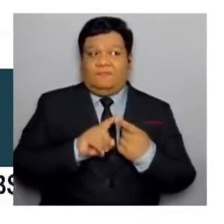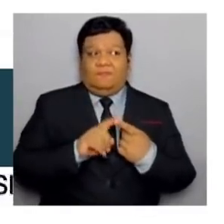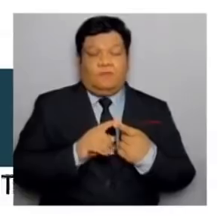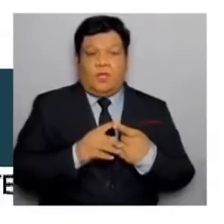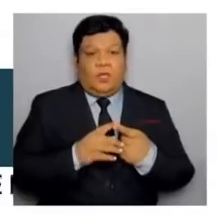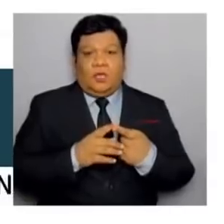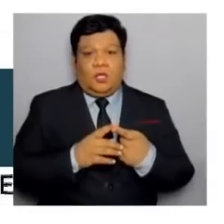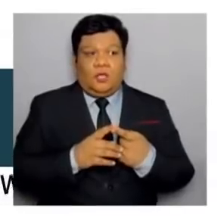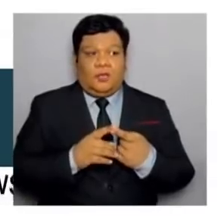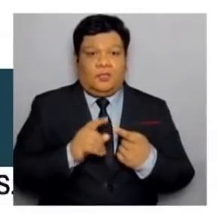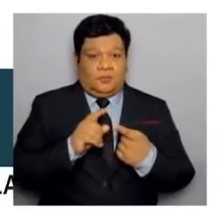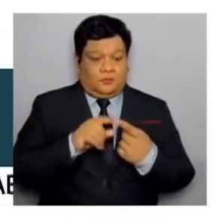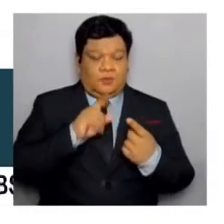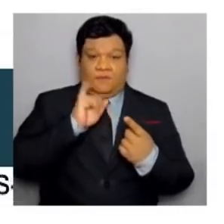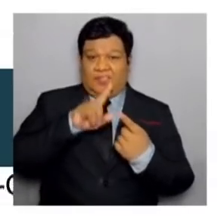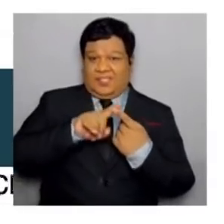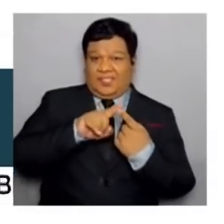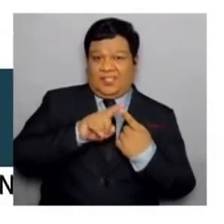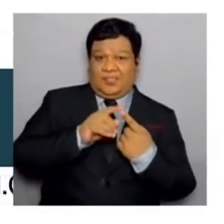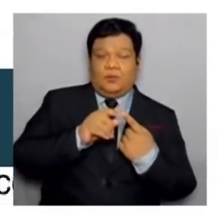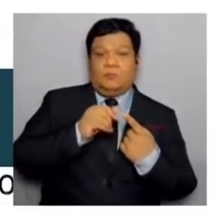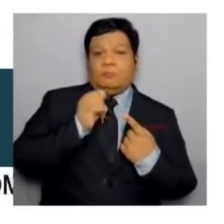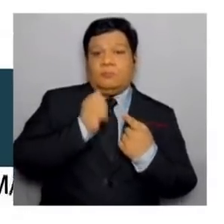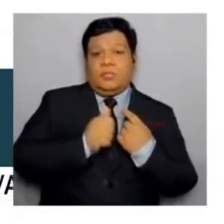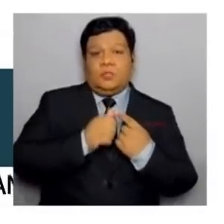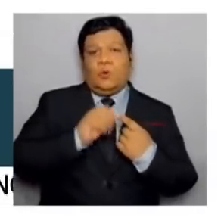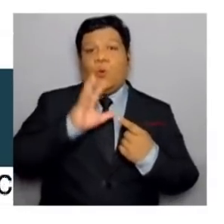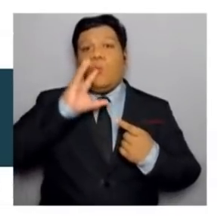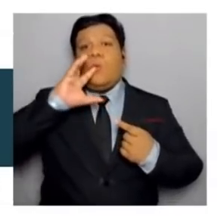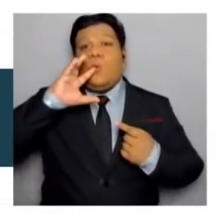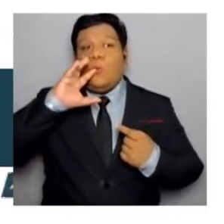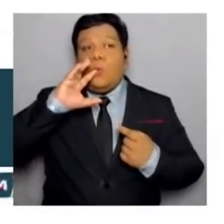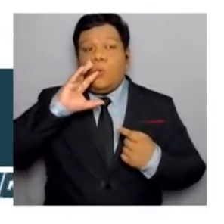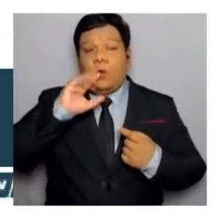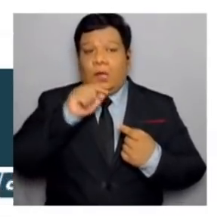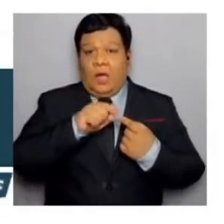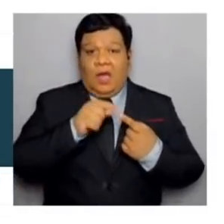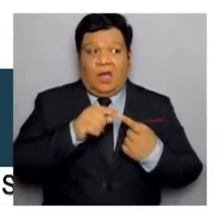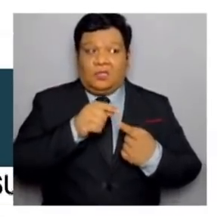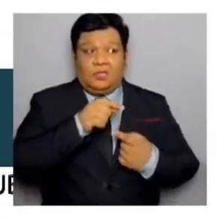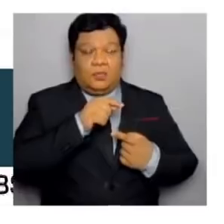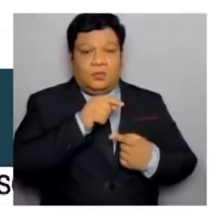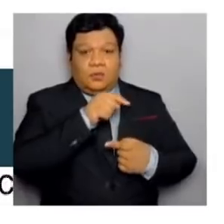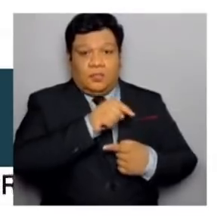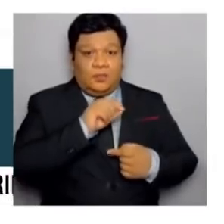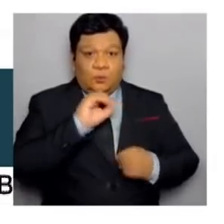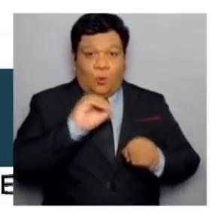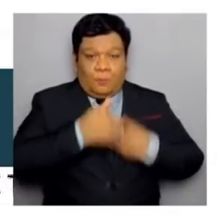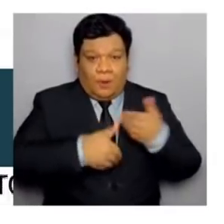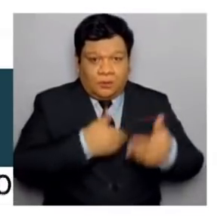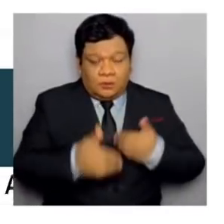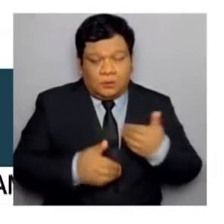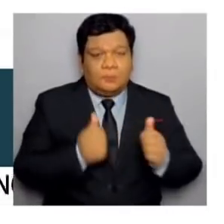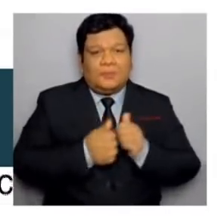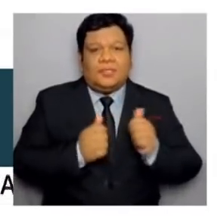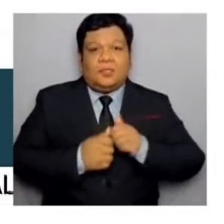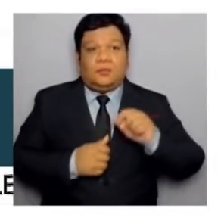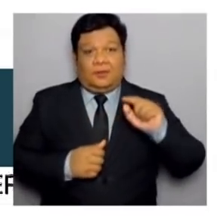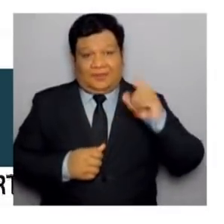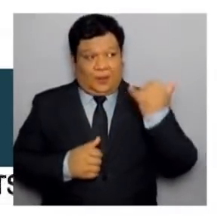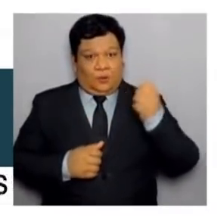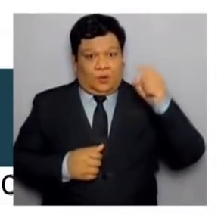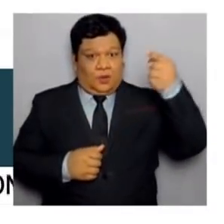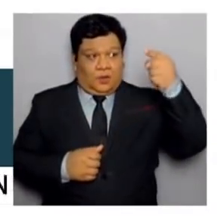yung masusustain ng Supreme Court is yung may second number, a second highest number of votes doon